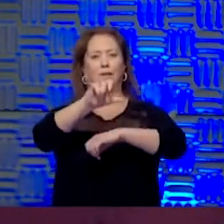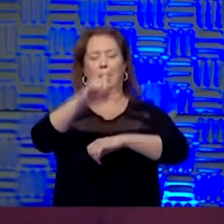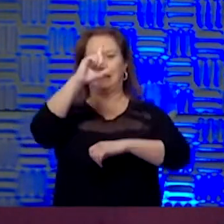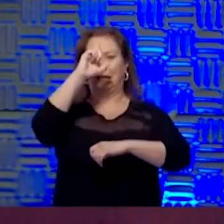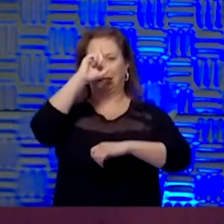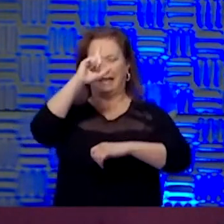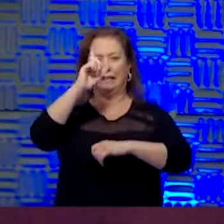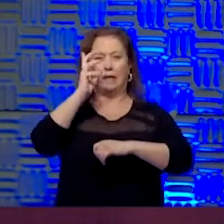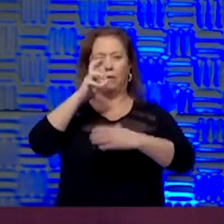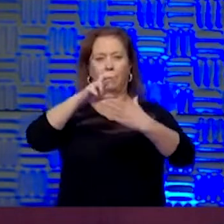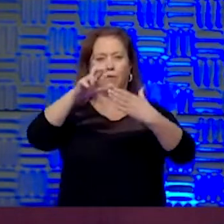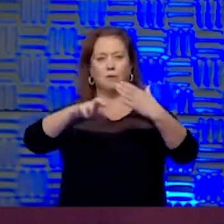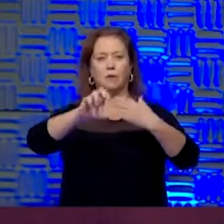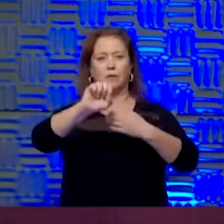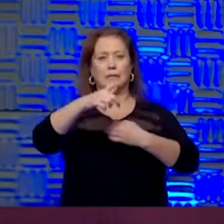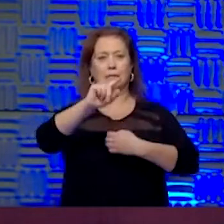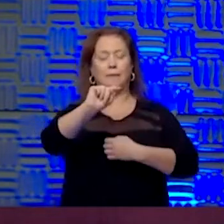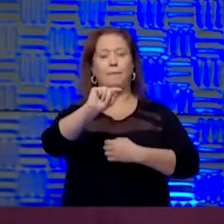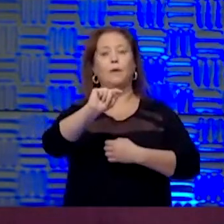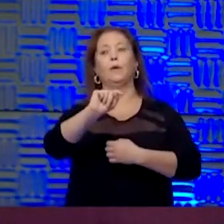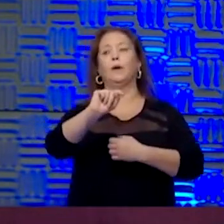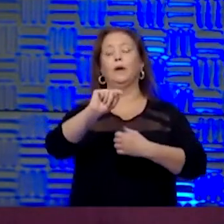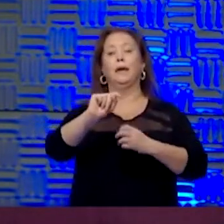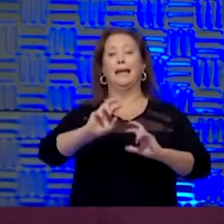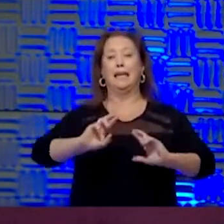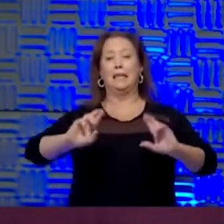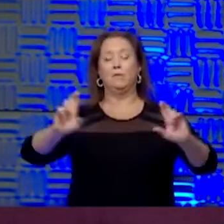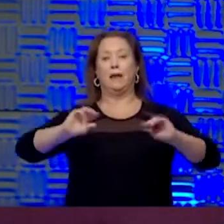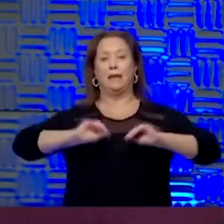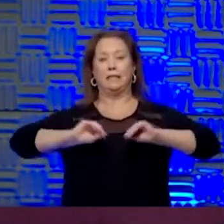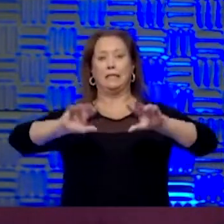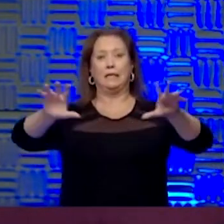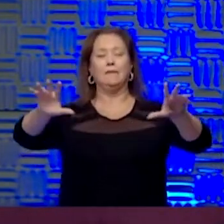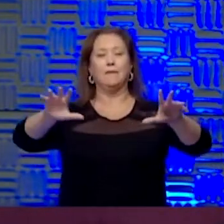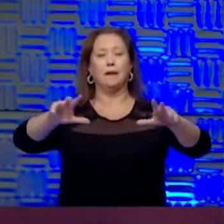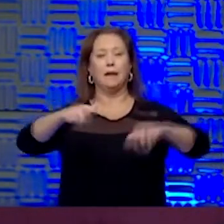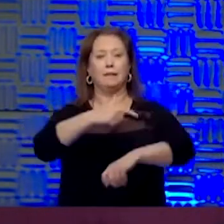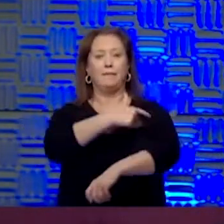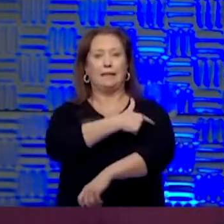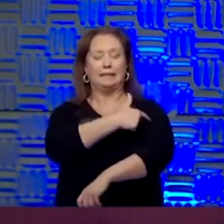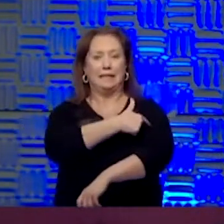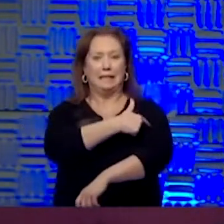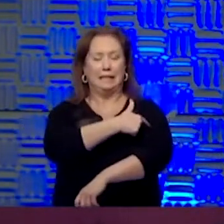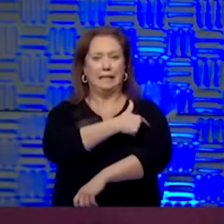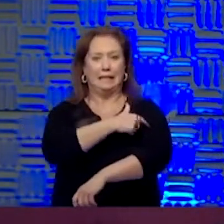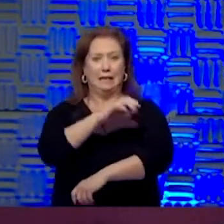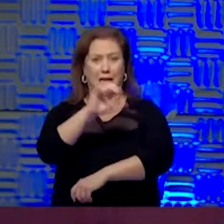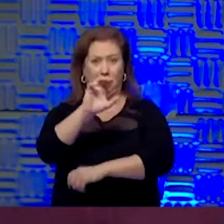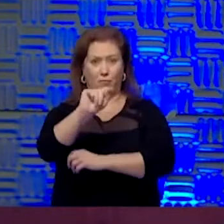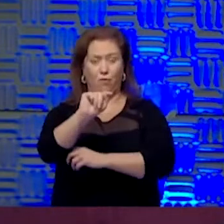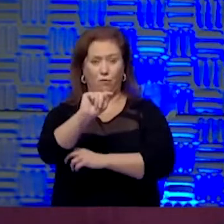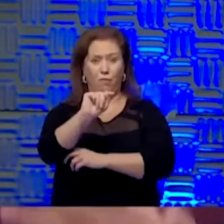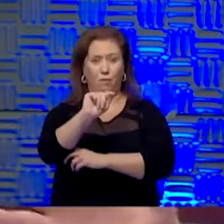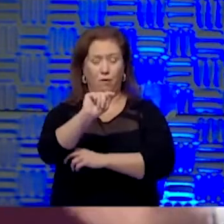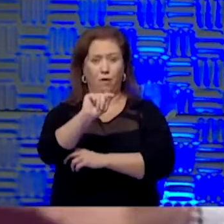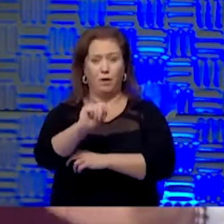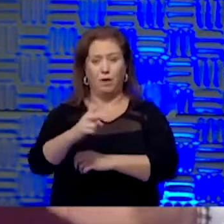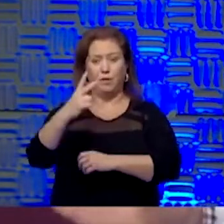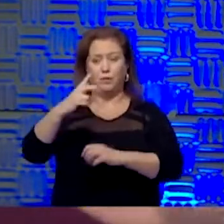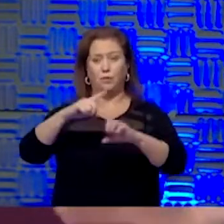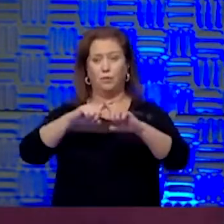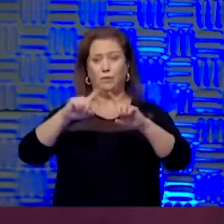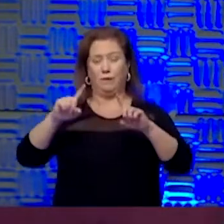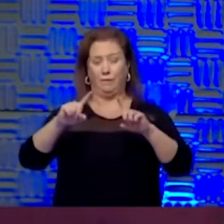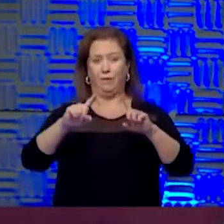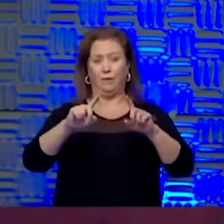out by September, and then they would be ready to start distributing doses of the vaccines in October. And there are 2 different